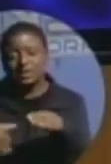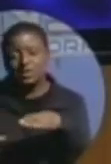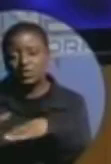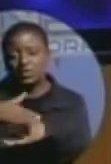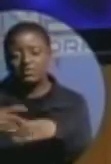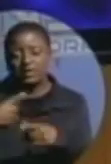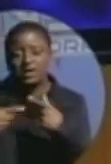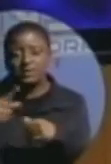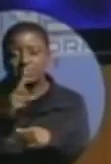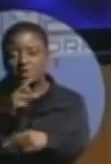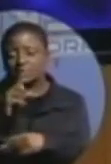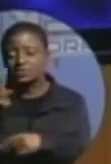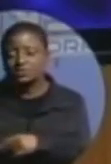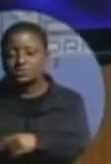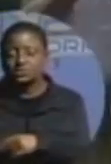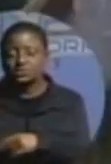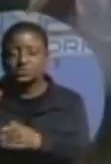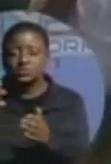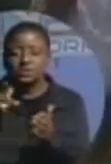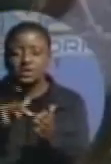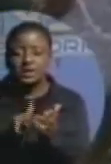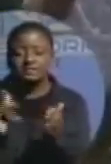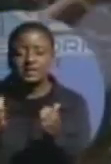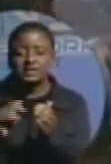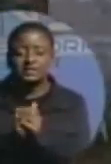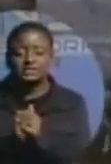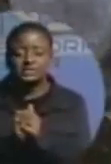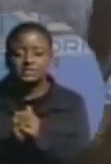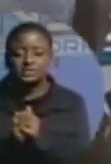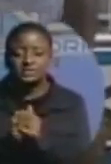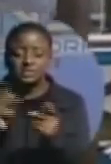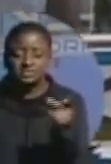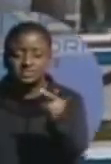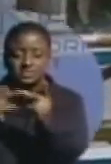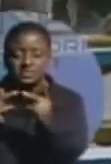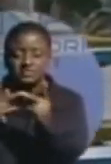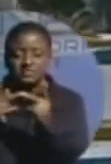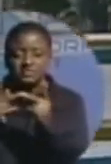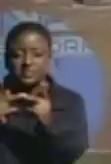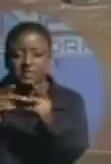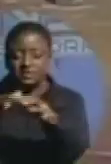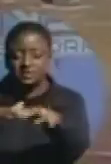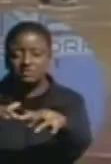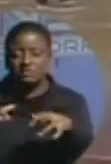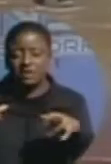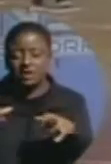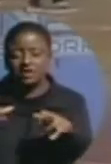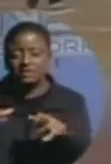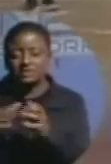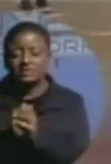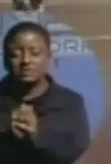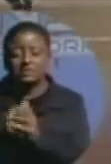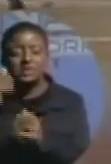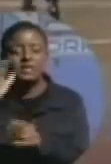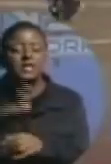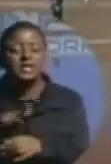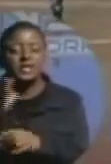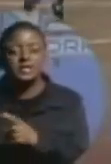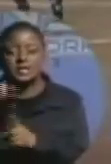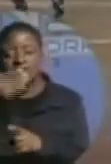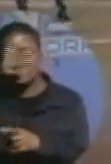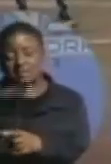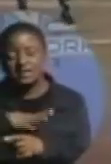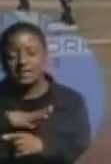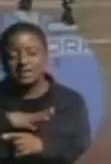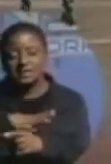G Operators. A pitch-a-perfect crowd at the ballpark for two good games. Lady Hitmen starting with the younger